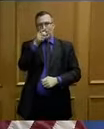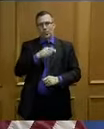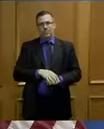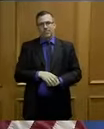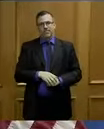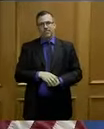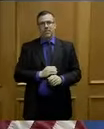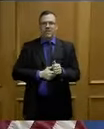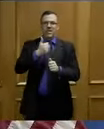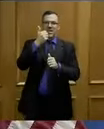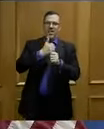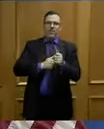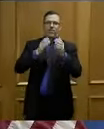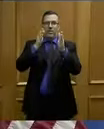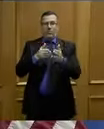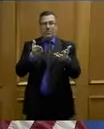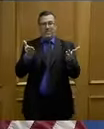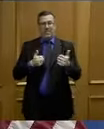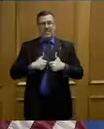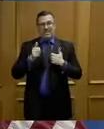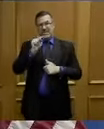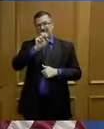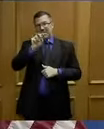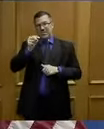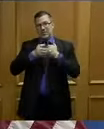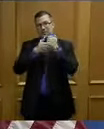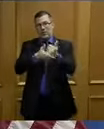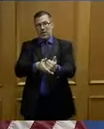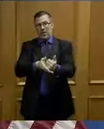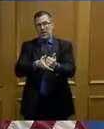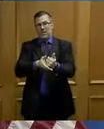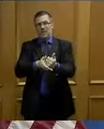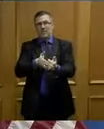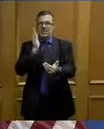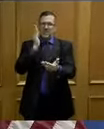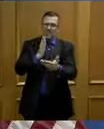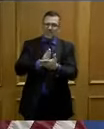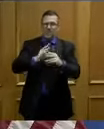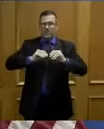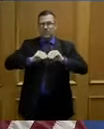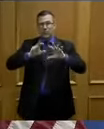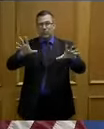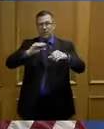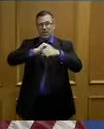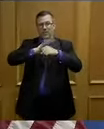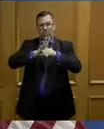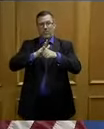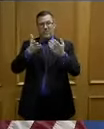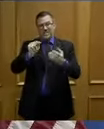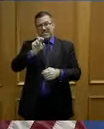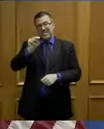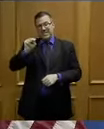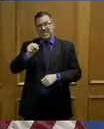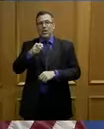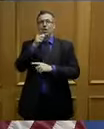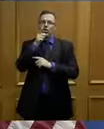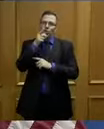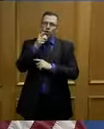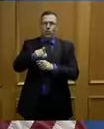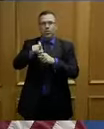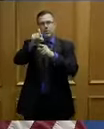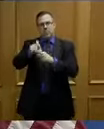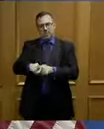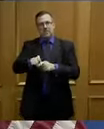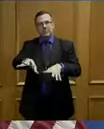to help stop the spread of this disease through Tennessee. You have to take personal